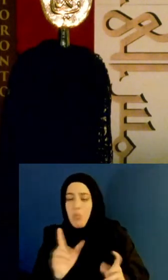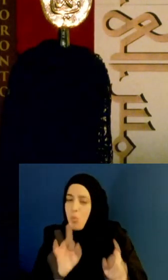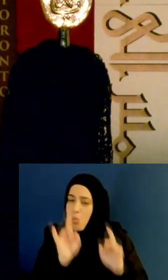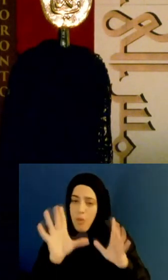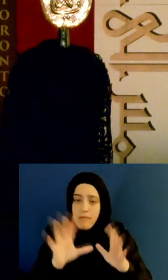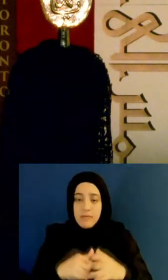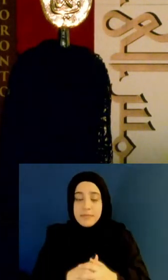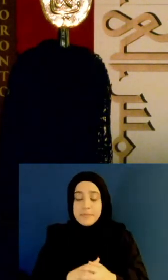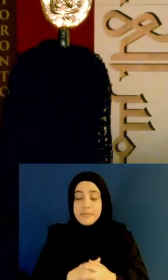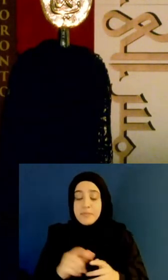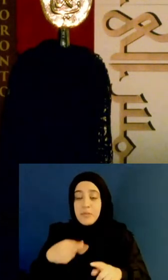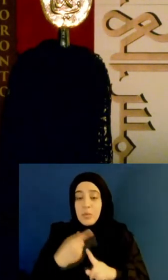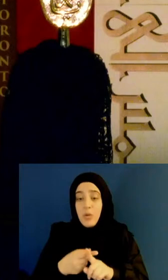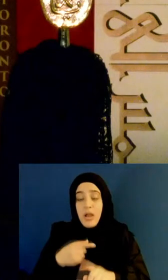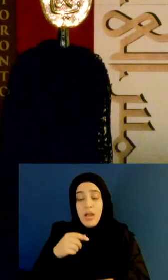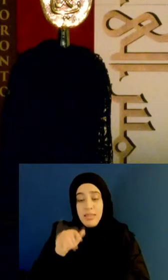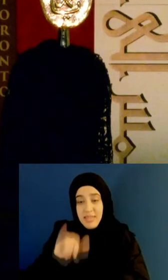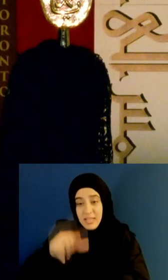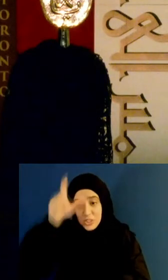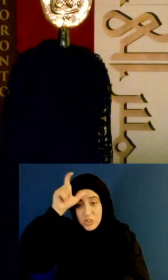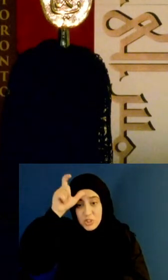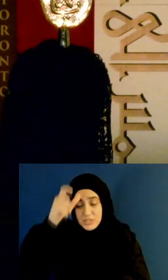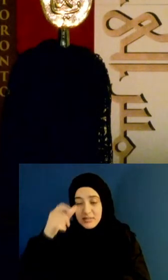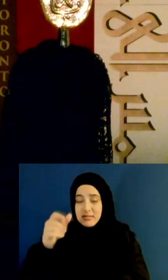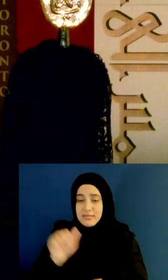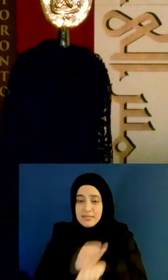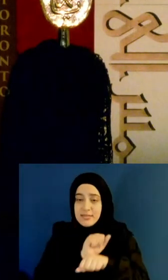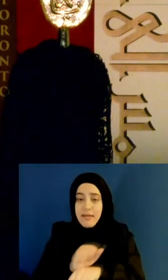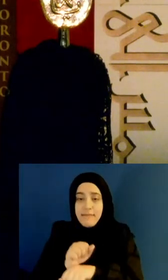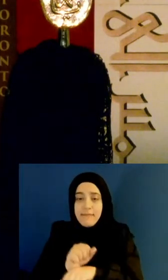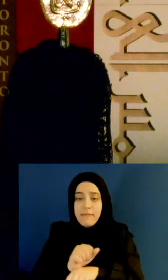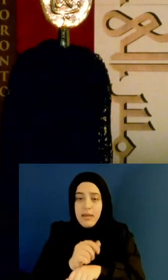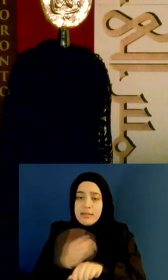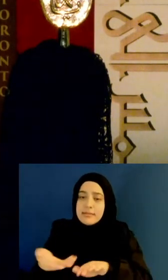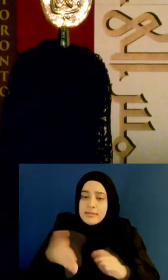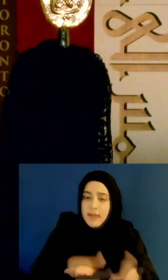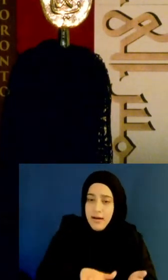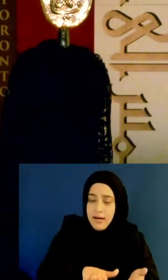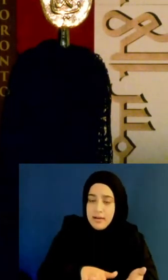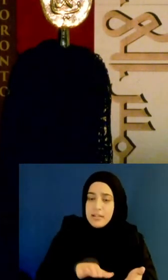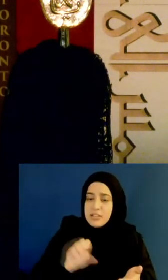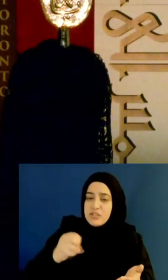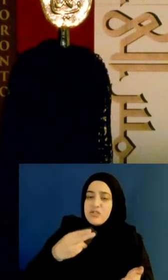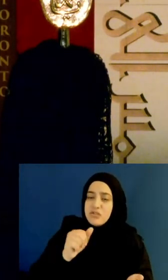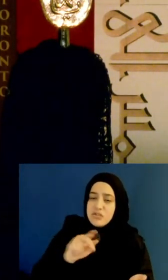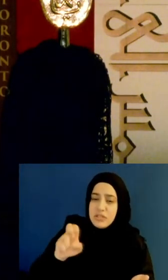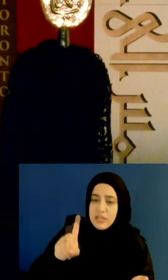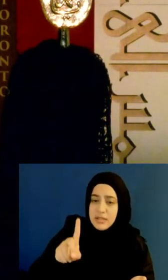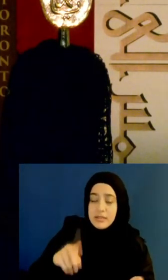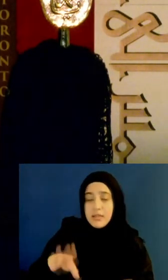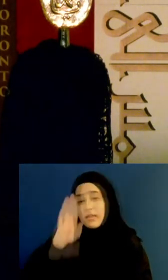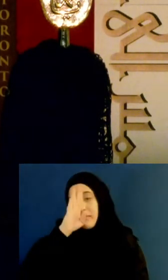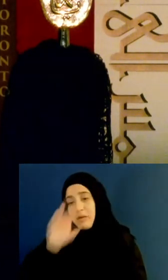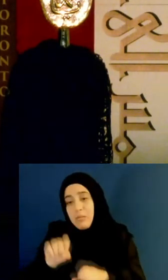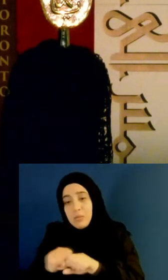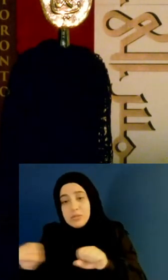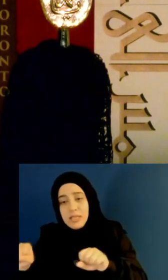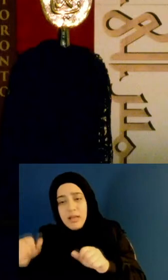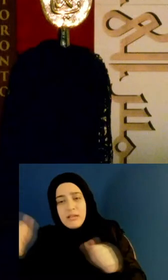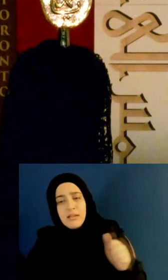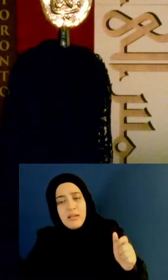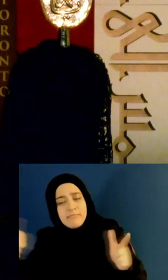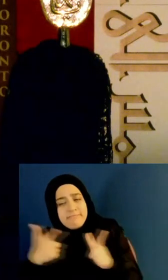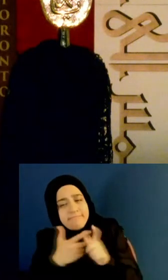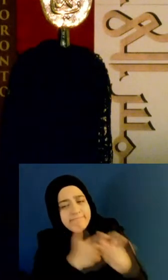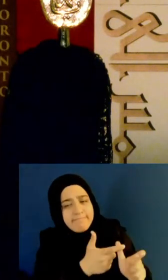him. His Turkish slave was called Aslam. And they call him in the Maqtal Aslam al-Turki. Imam al-Hussein